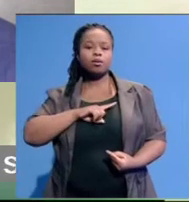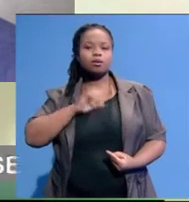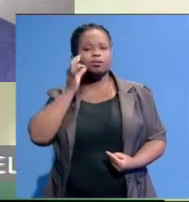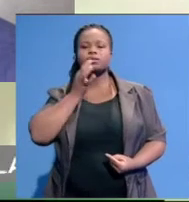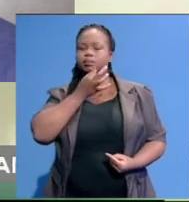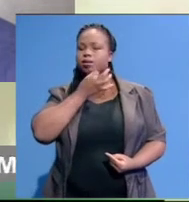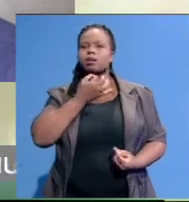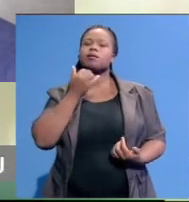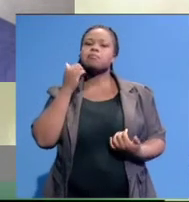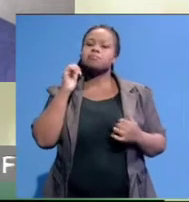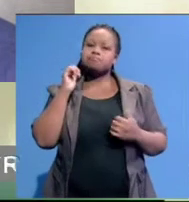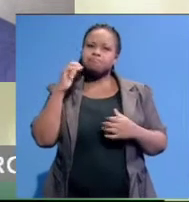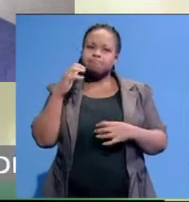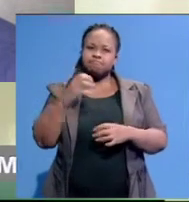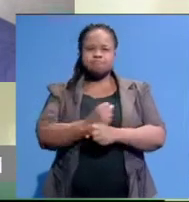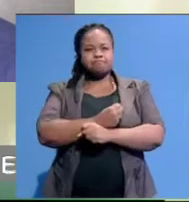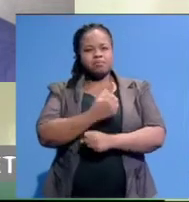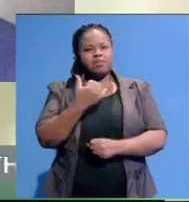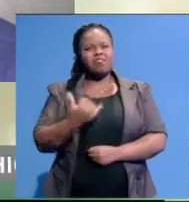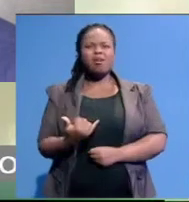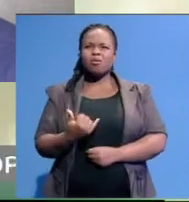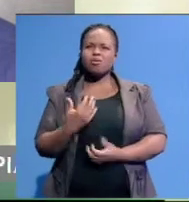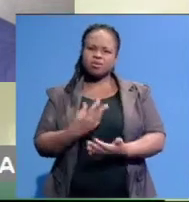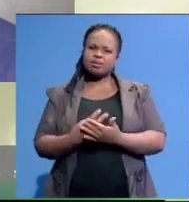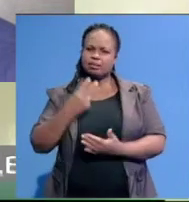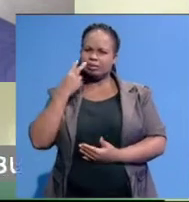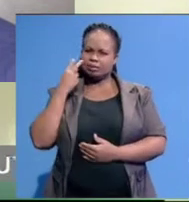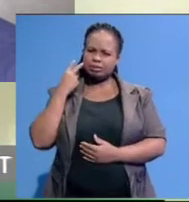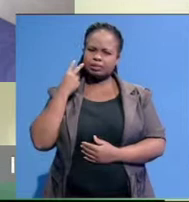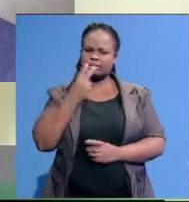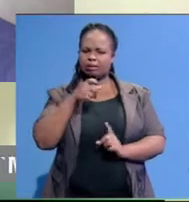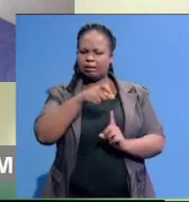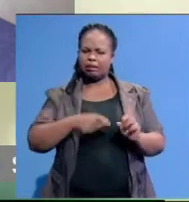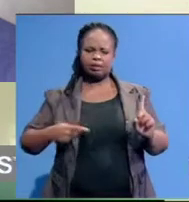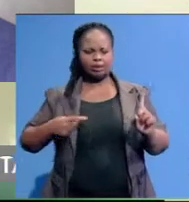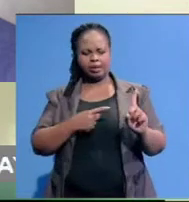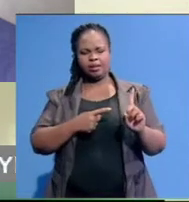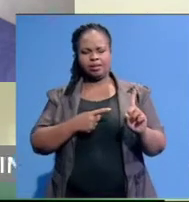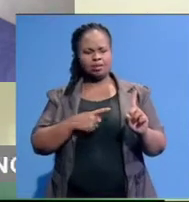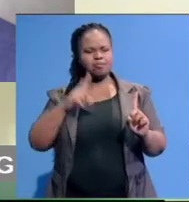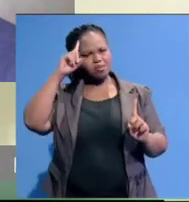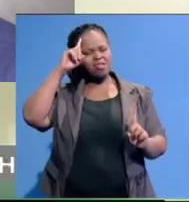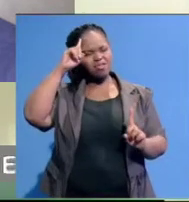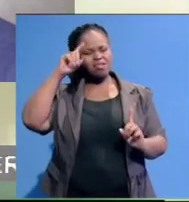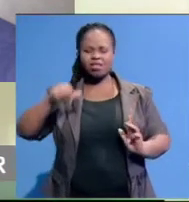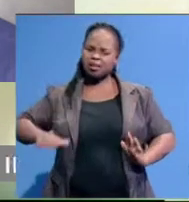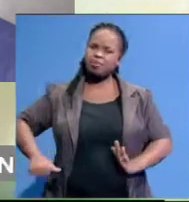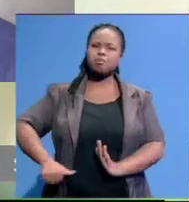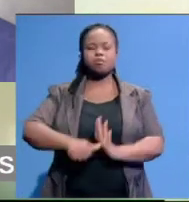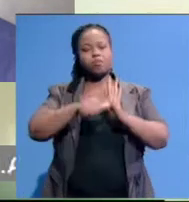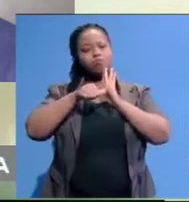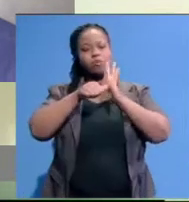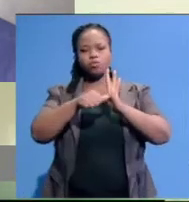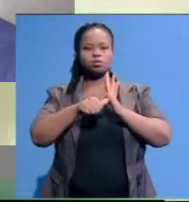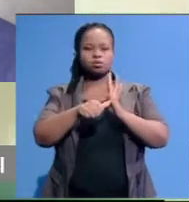are beginning to realize how big this person was in our midst.